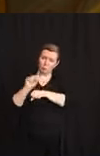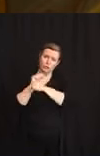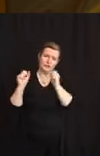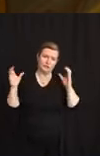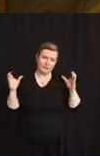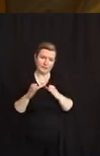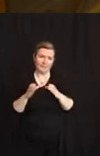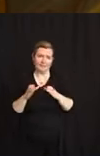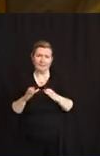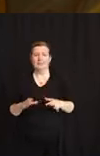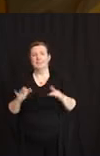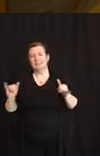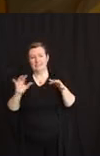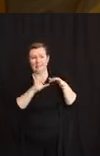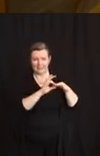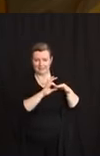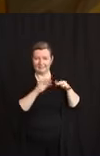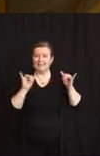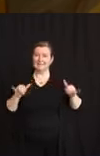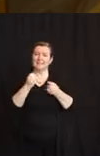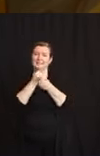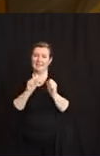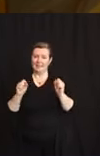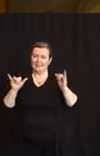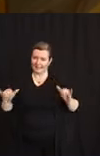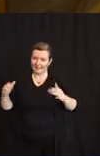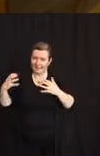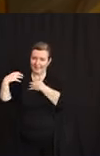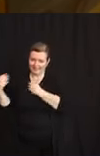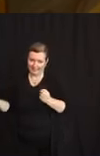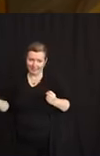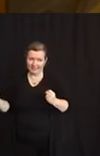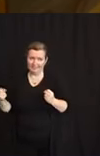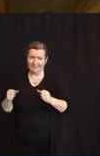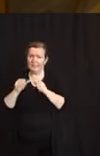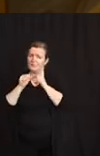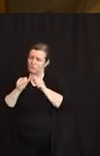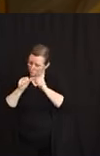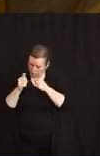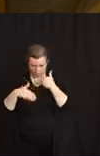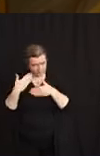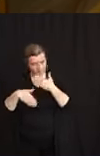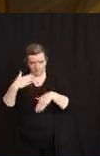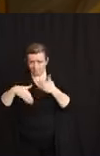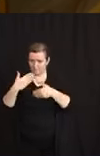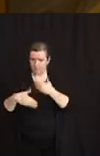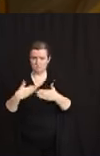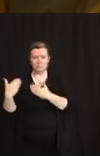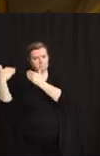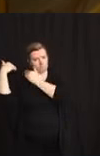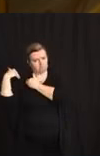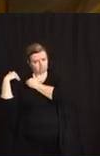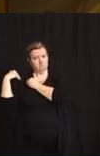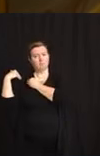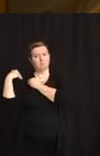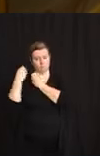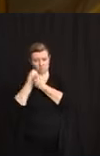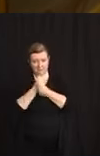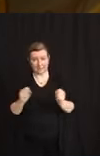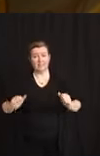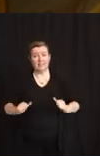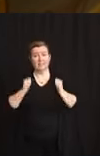stay healthy, stay doing what you are doing to do your part to save lives in New Jersey. Thank